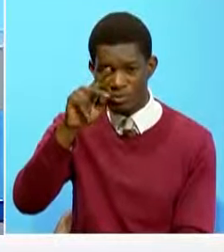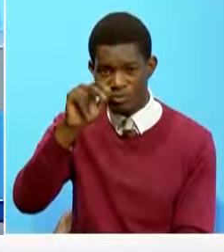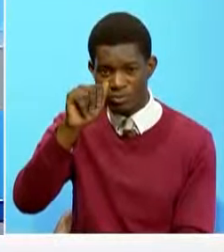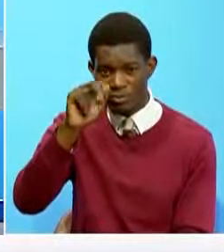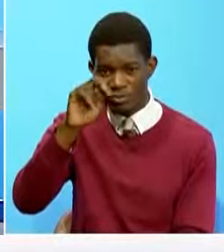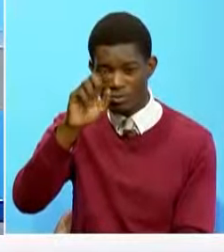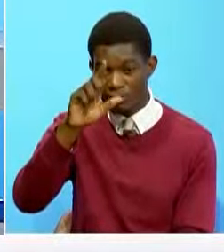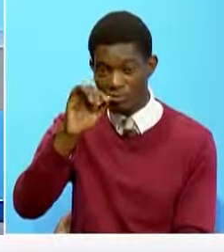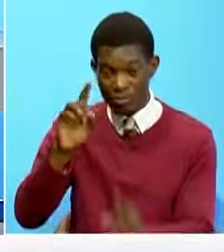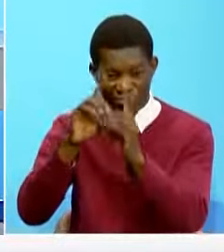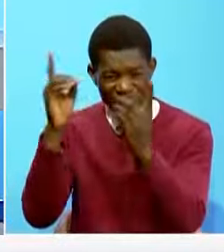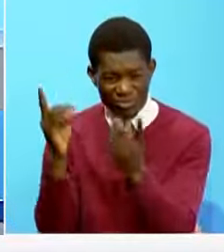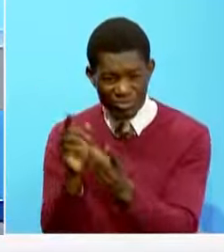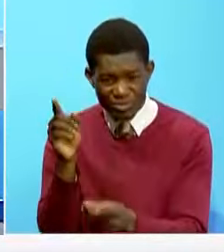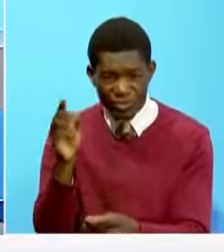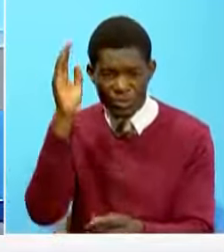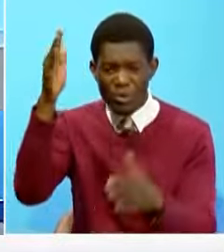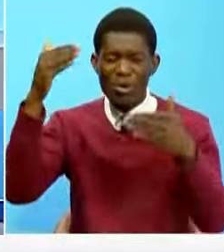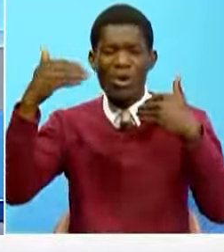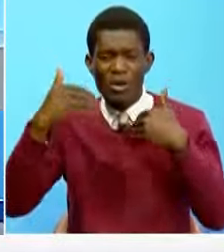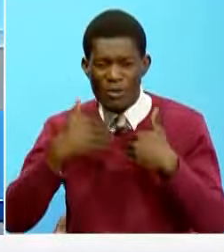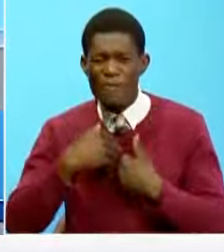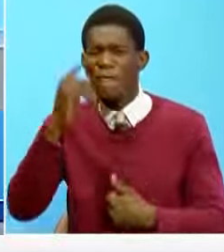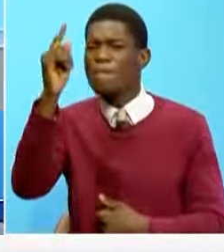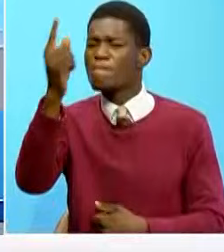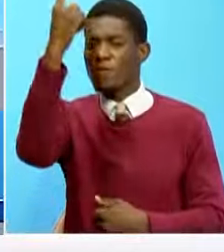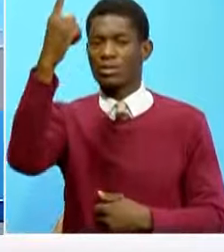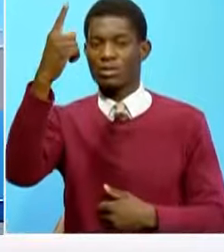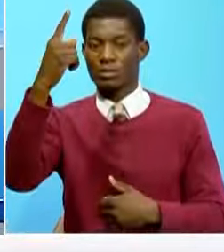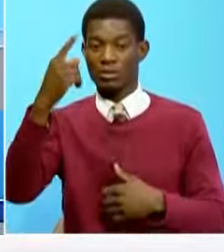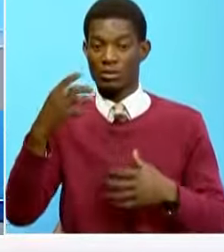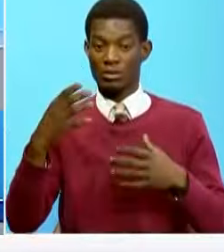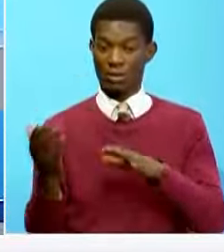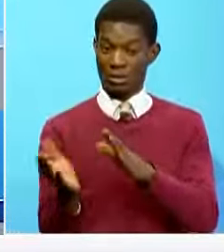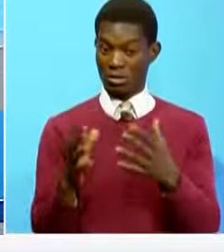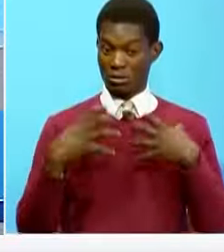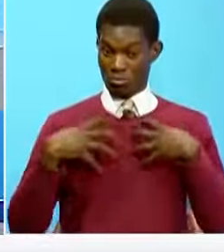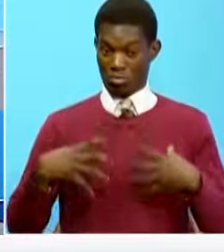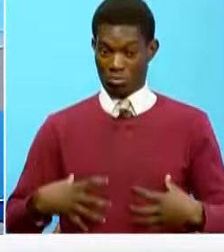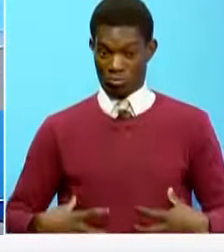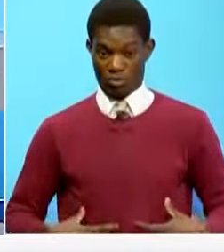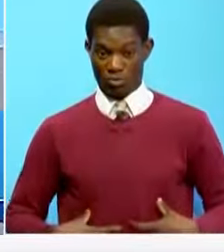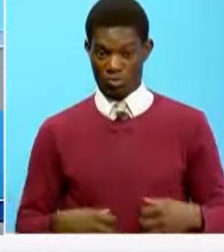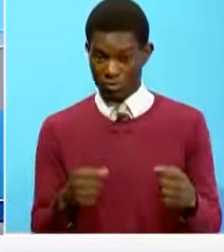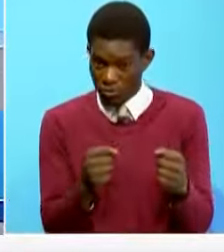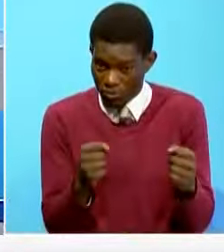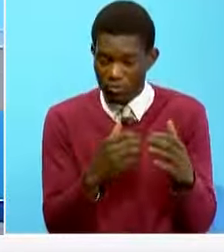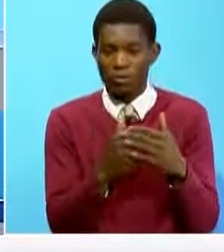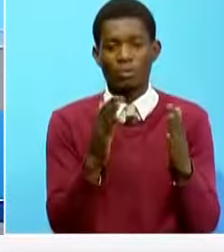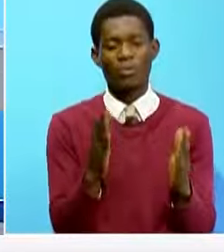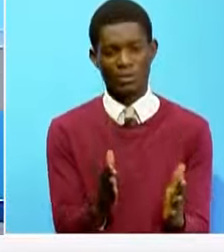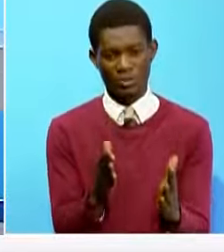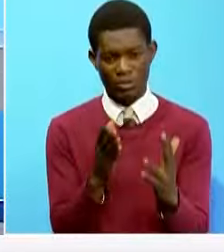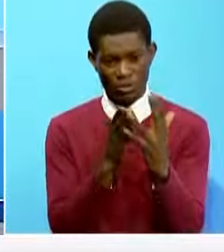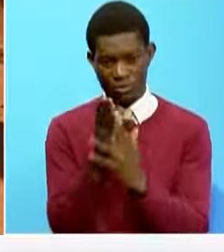its first ever mortuary facility following the release of funds under the Constituency Development Fund, CDF. Let's take a